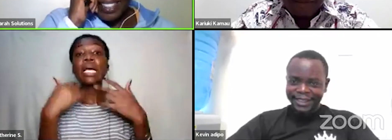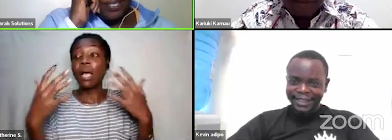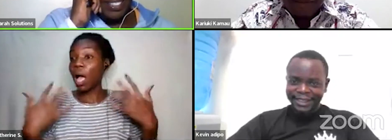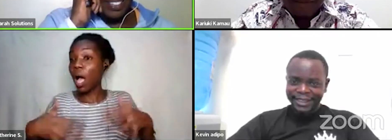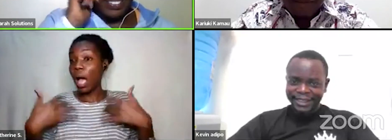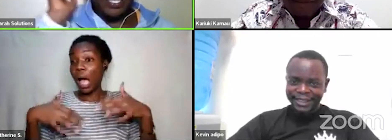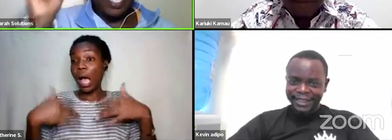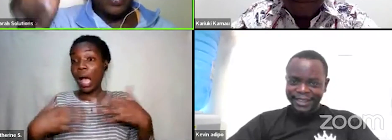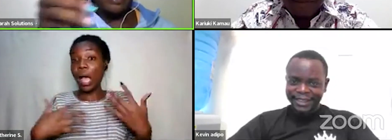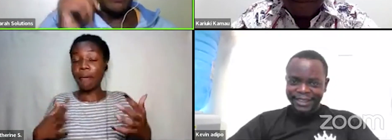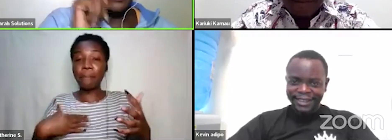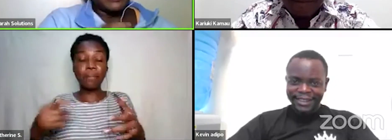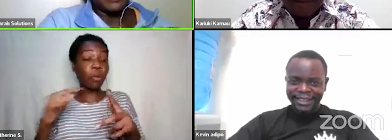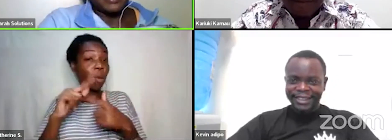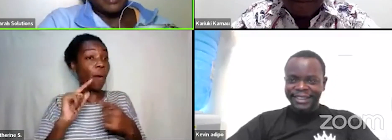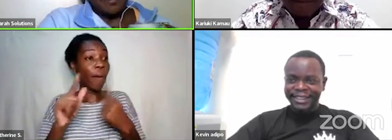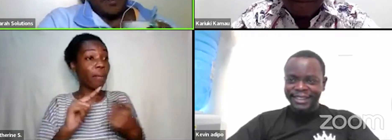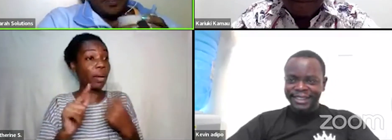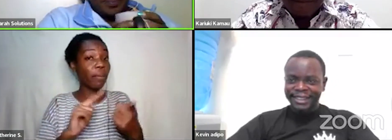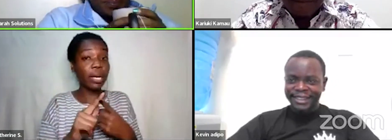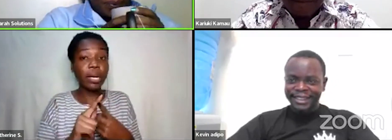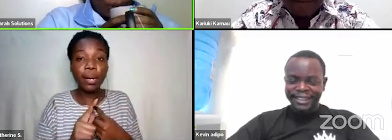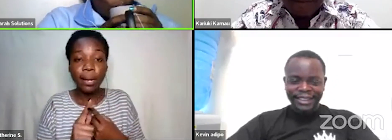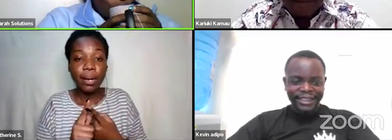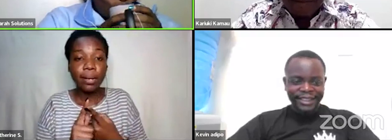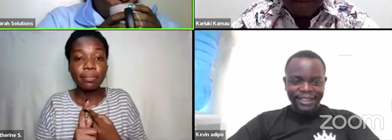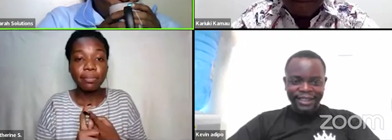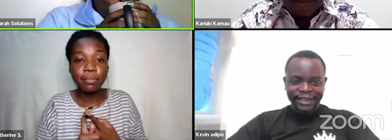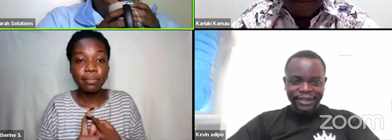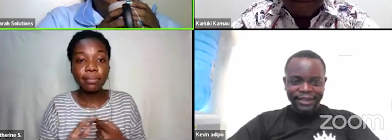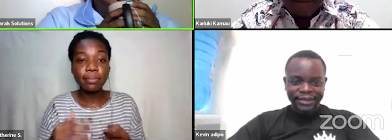God, when? Please tell us.